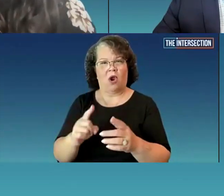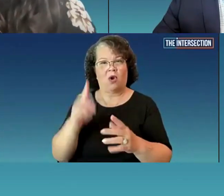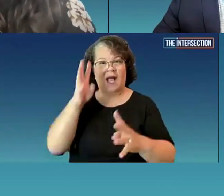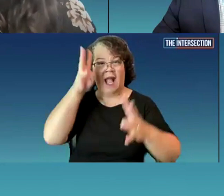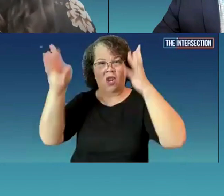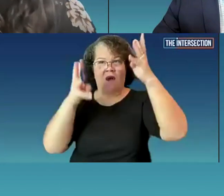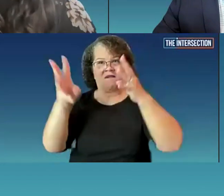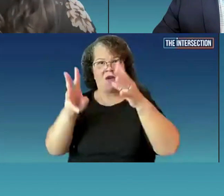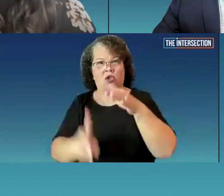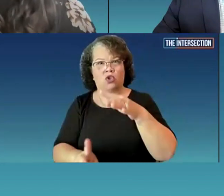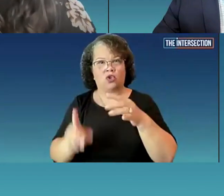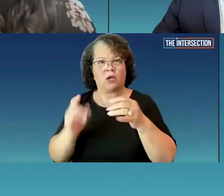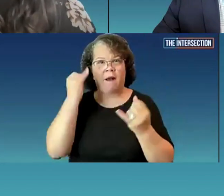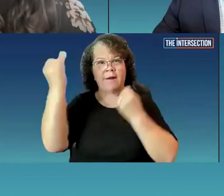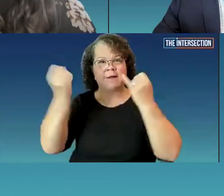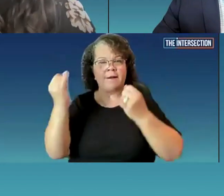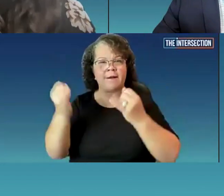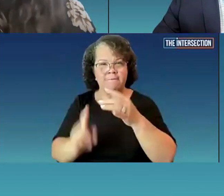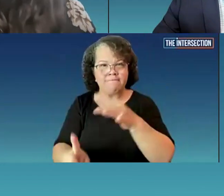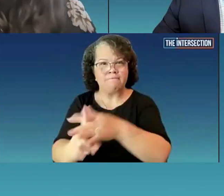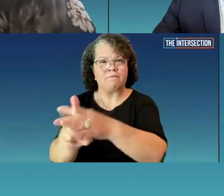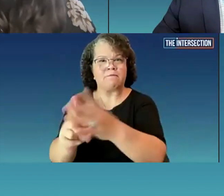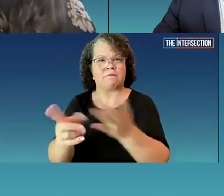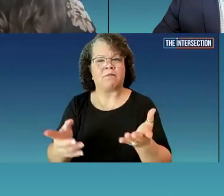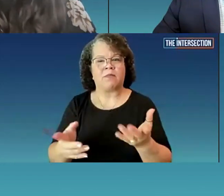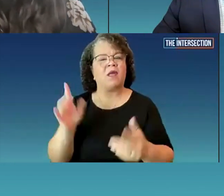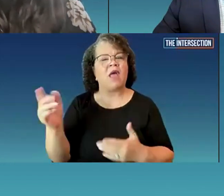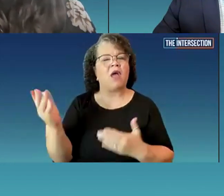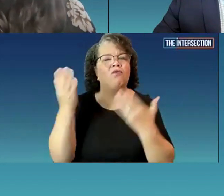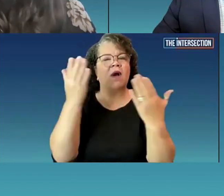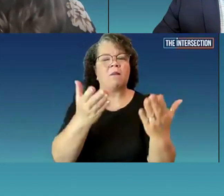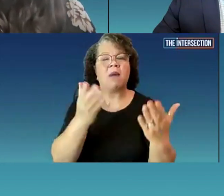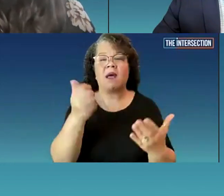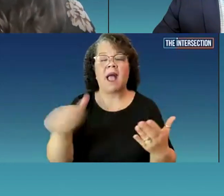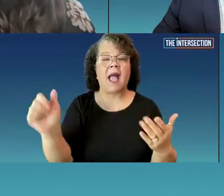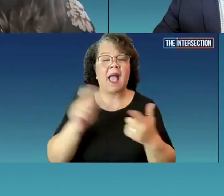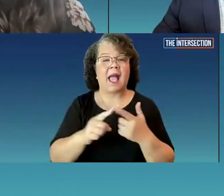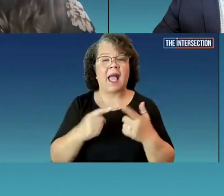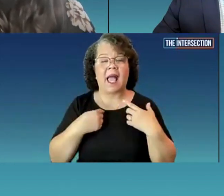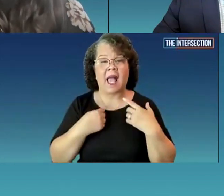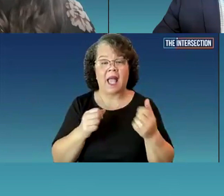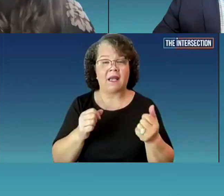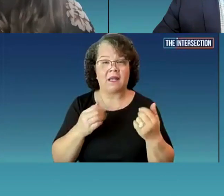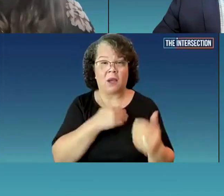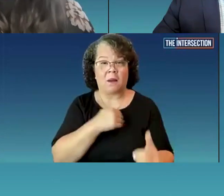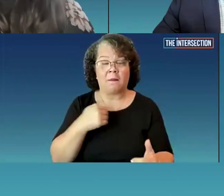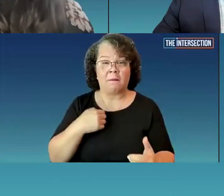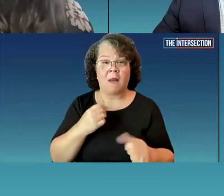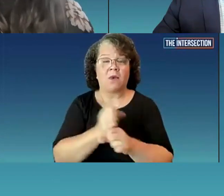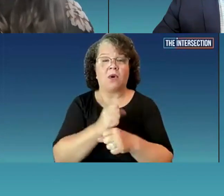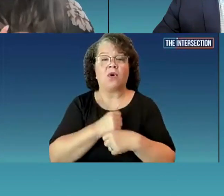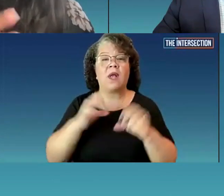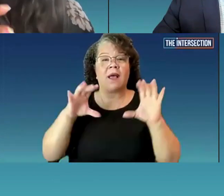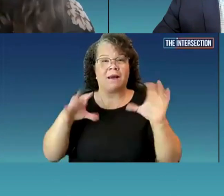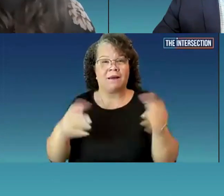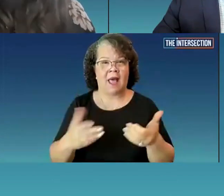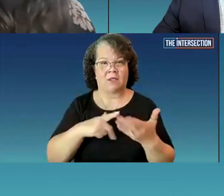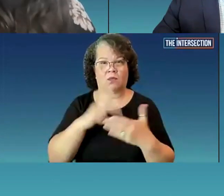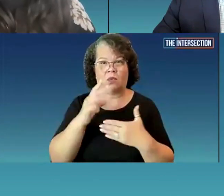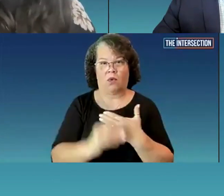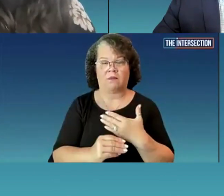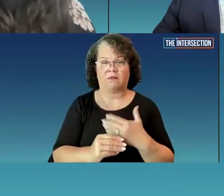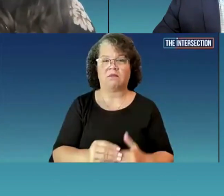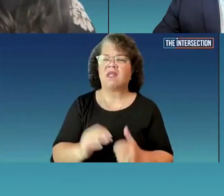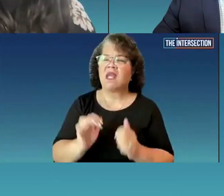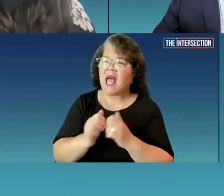HHS, they recommend that any member or patient-facing organization create a class program. Well, how do